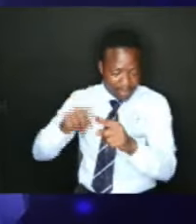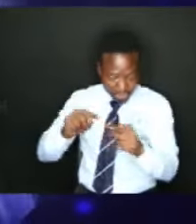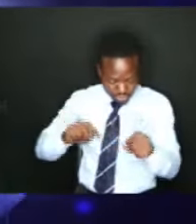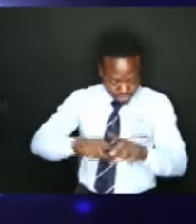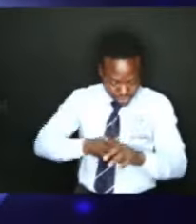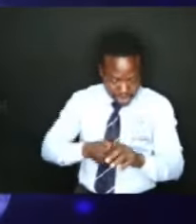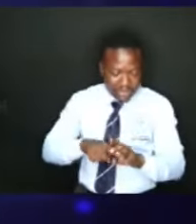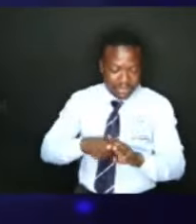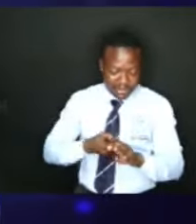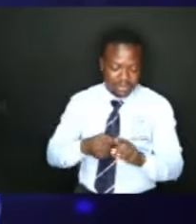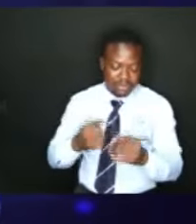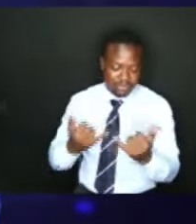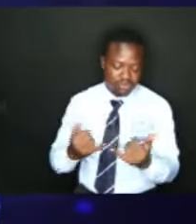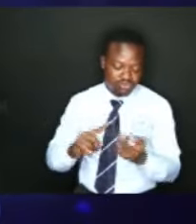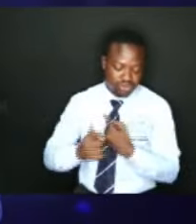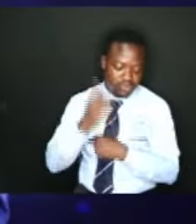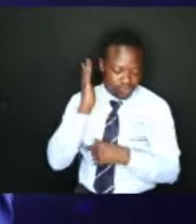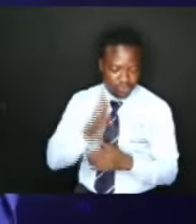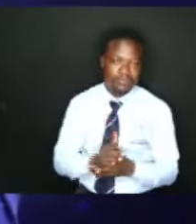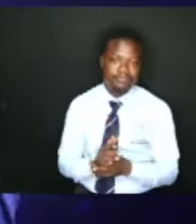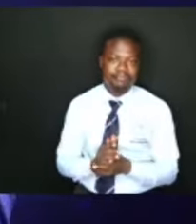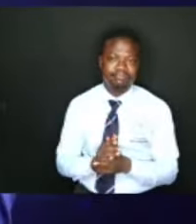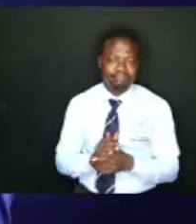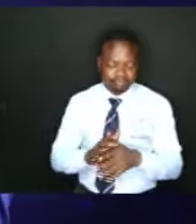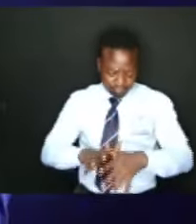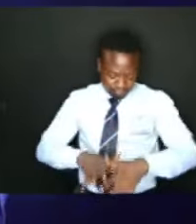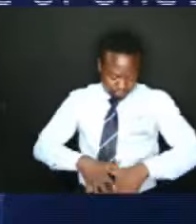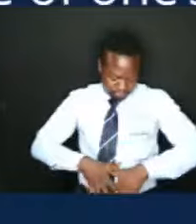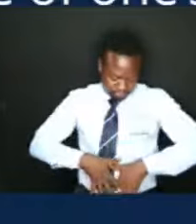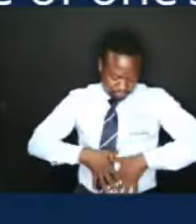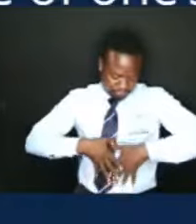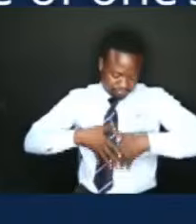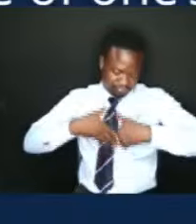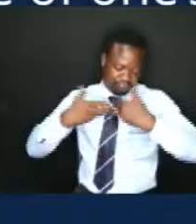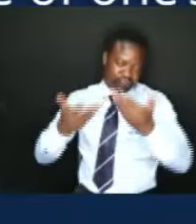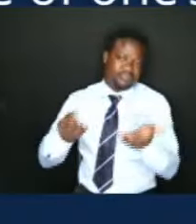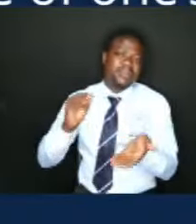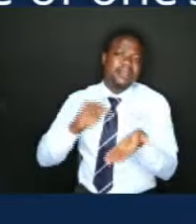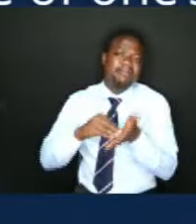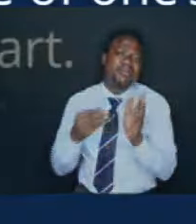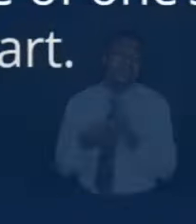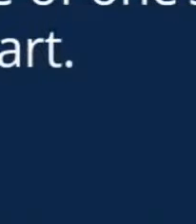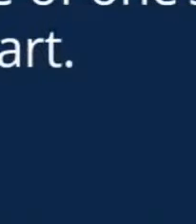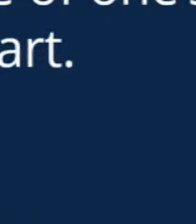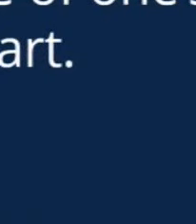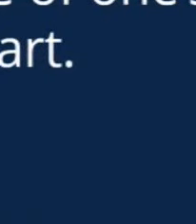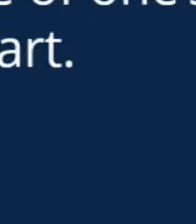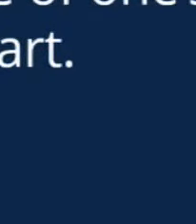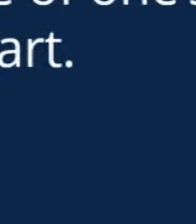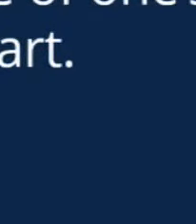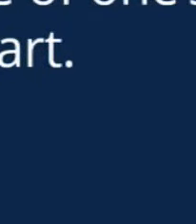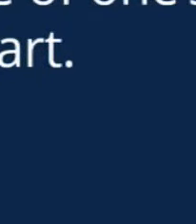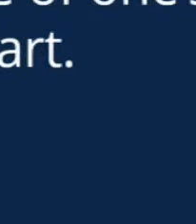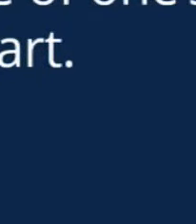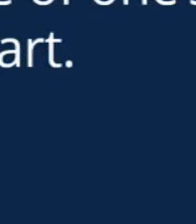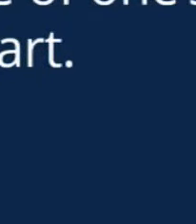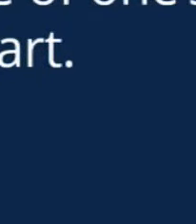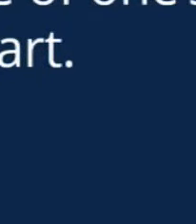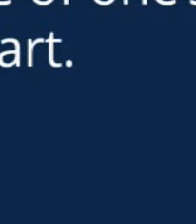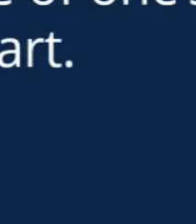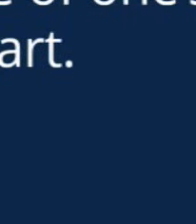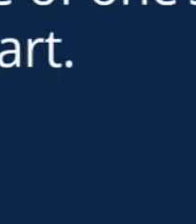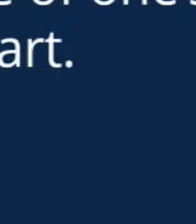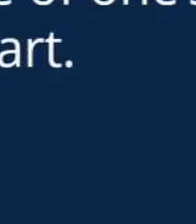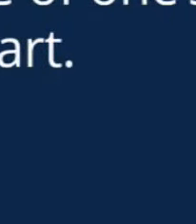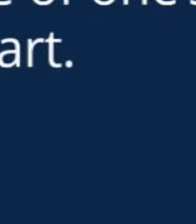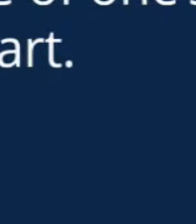So to confess is to acknowledge and admit by way of revelation the true state of